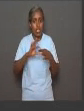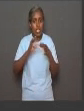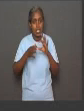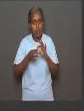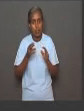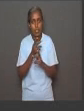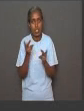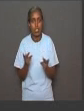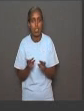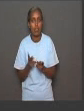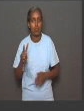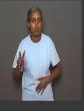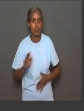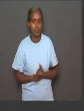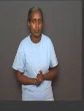line 2.